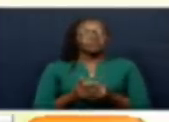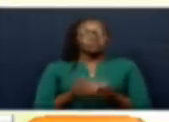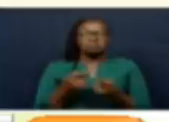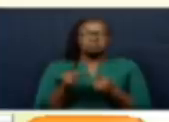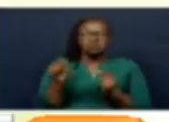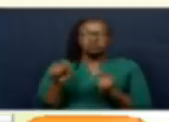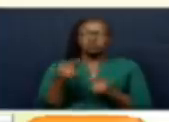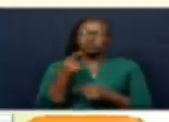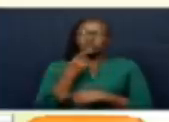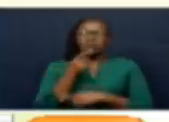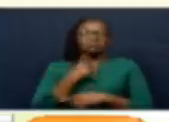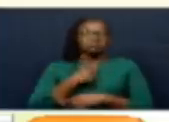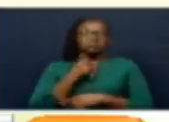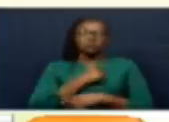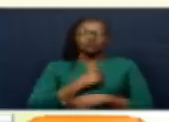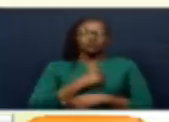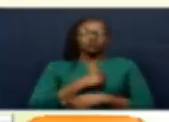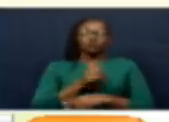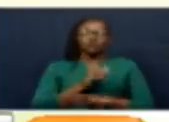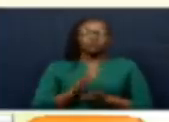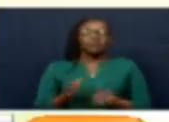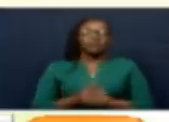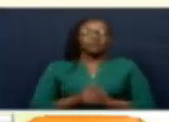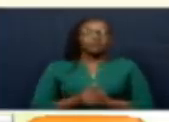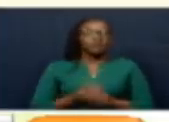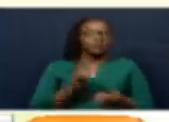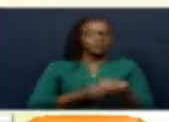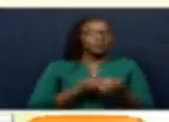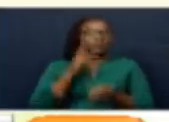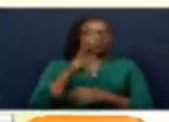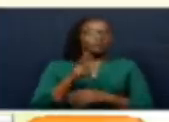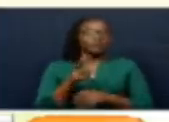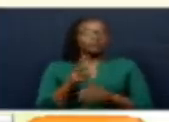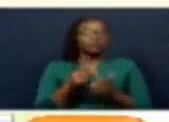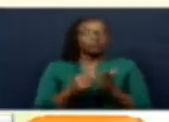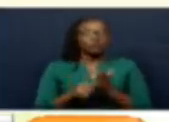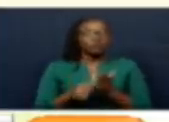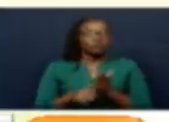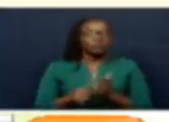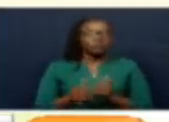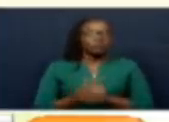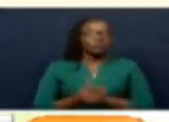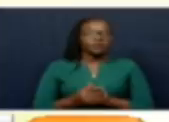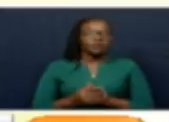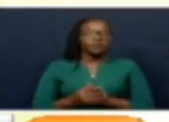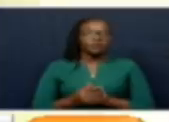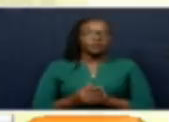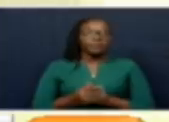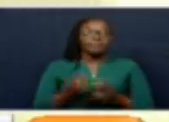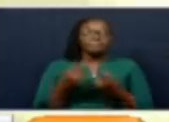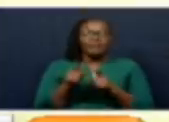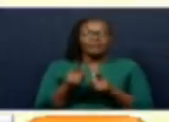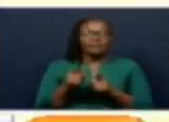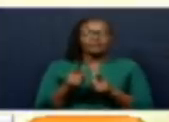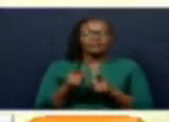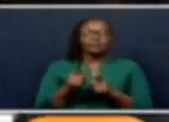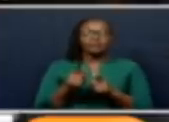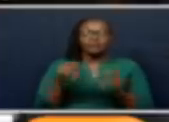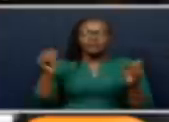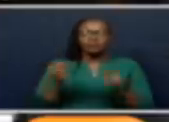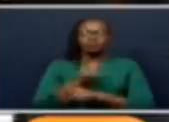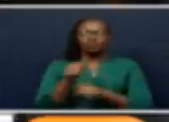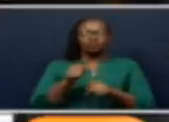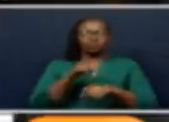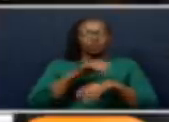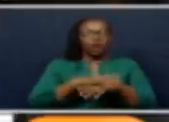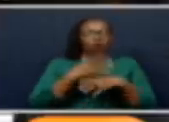serving my president, President Uhuru Kenyatta. Time will tell when we reach there. So I can't acquire some